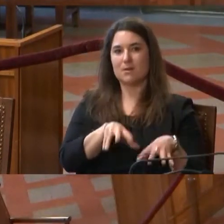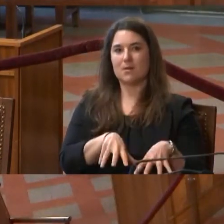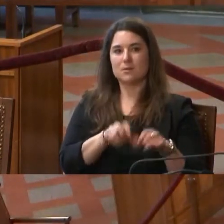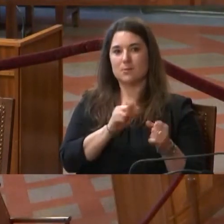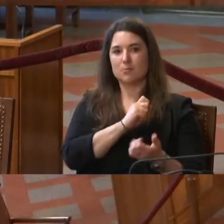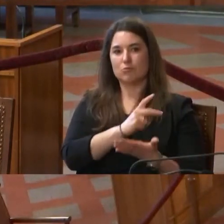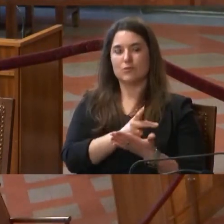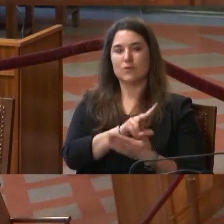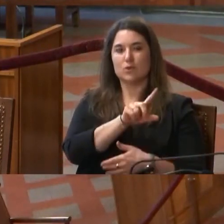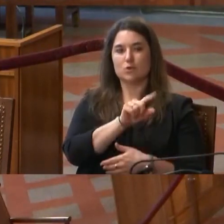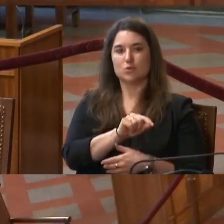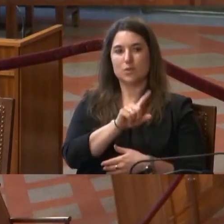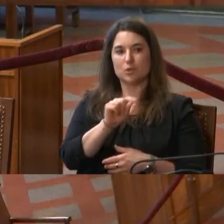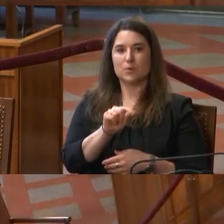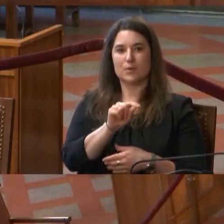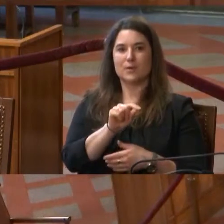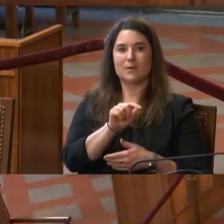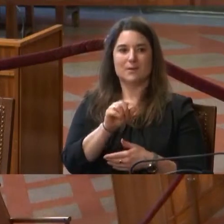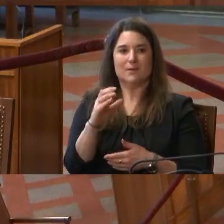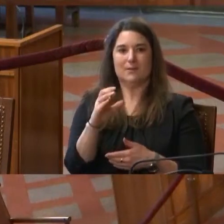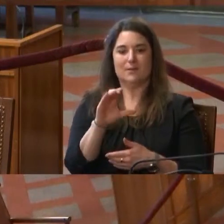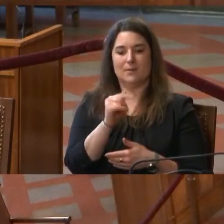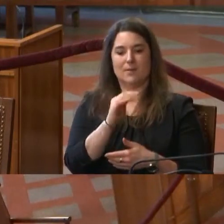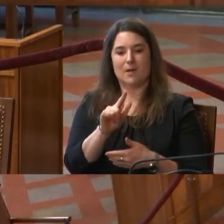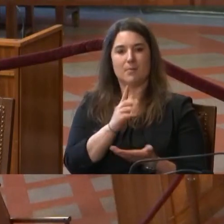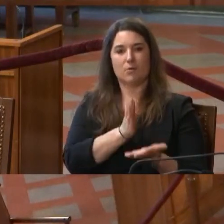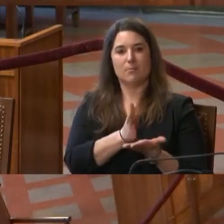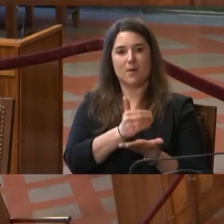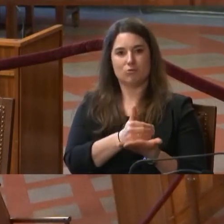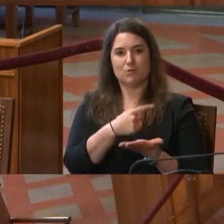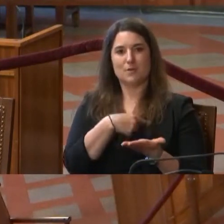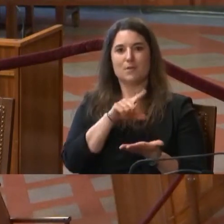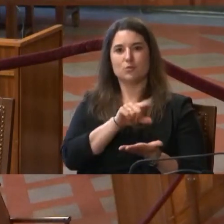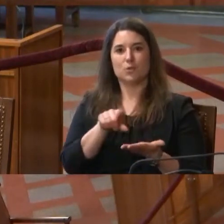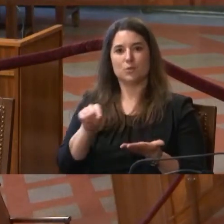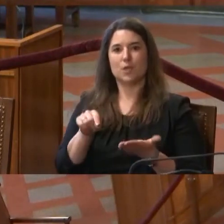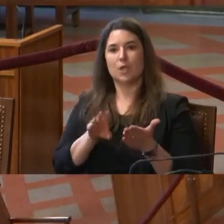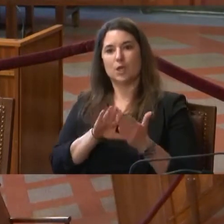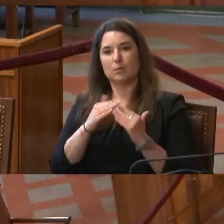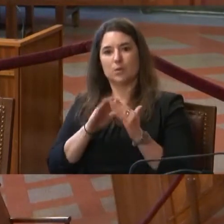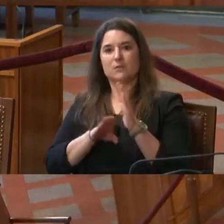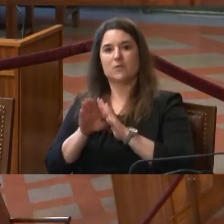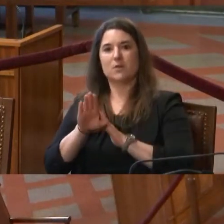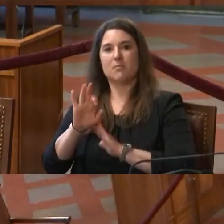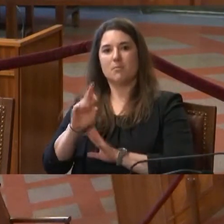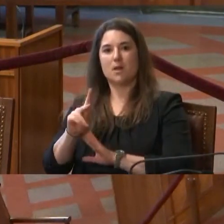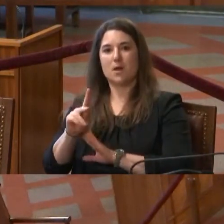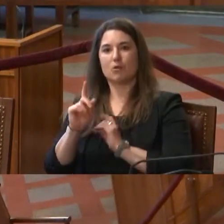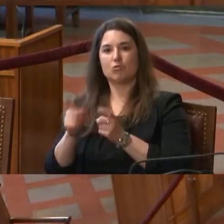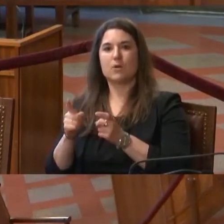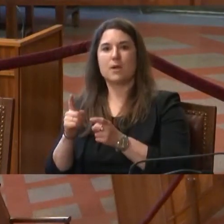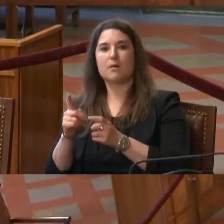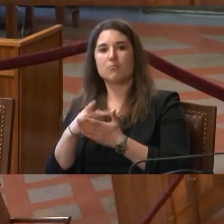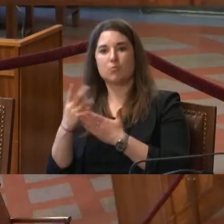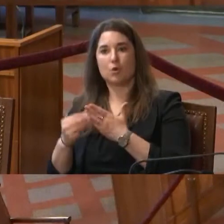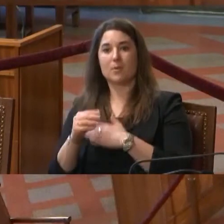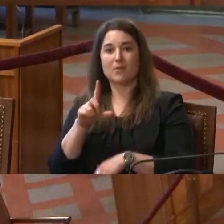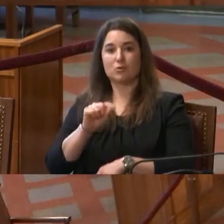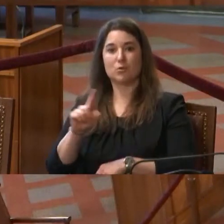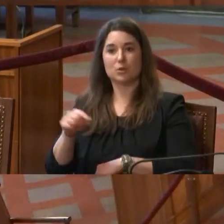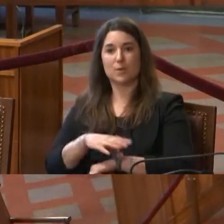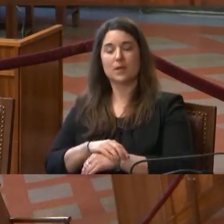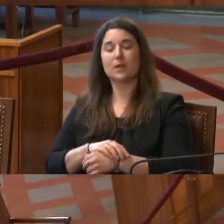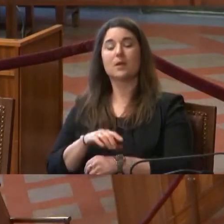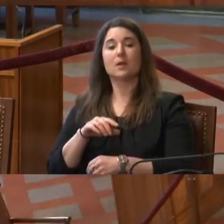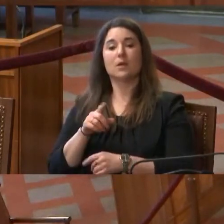and Approving the 2020 Capital Budget and the 2020 Community Development Block Grant Program and the 2020